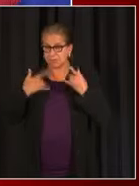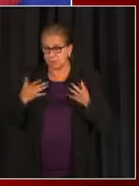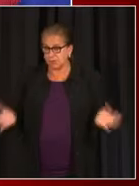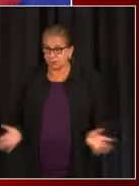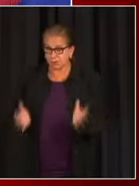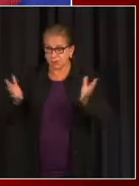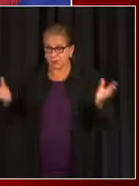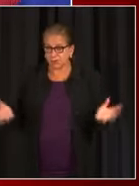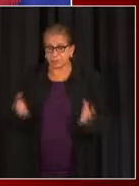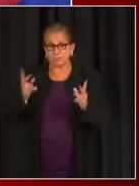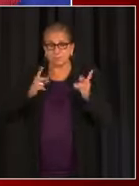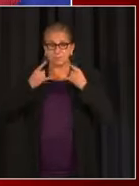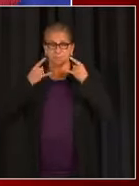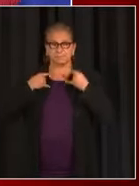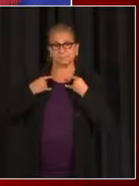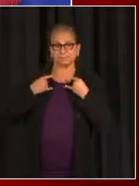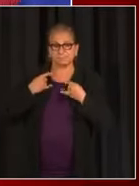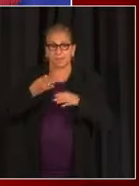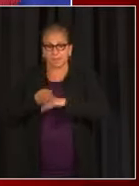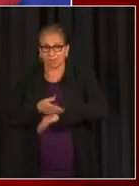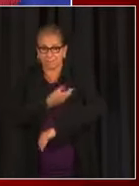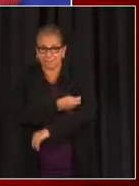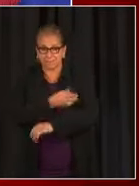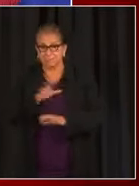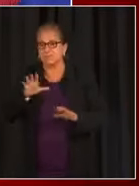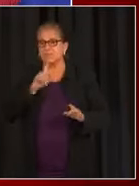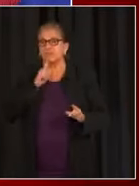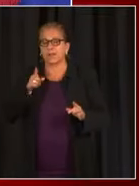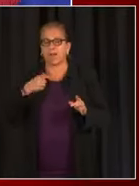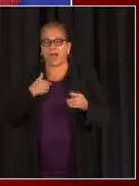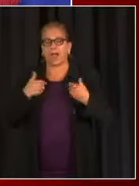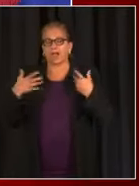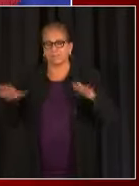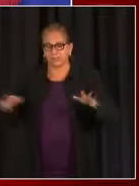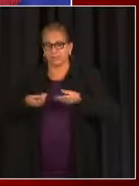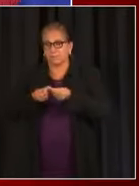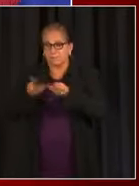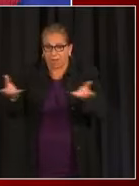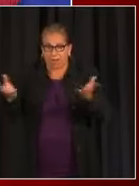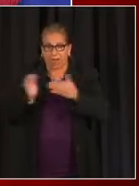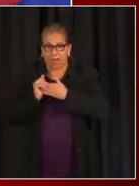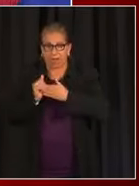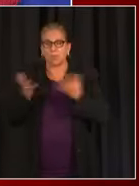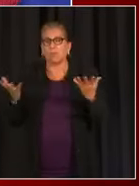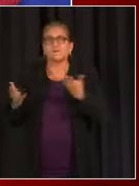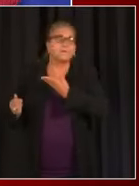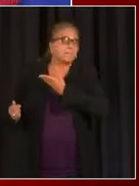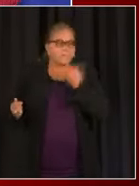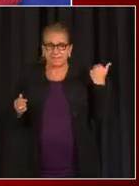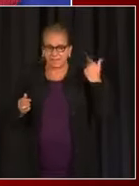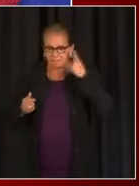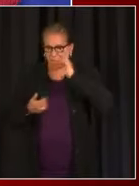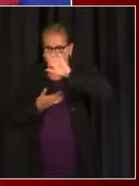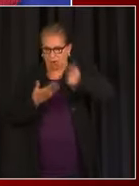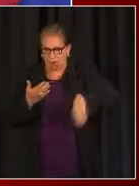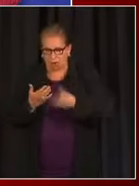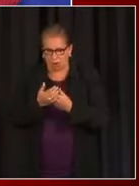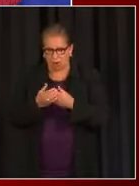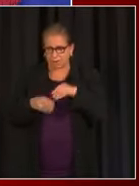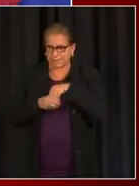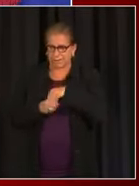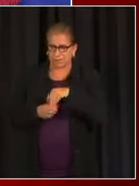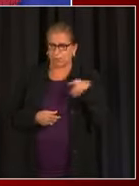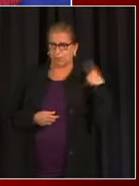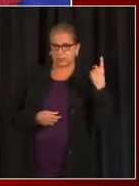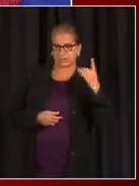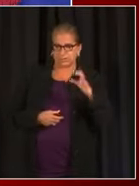to do the things that are best for the city, and that means going in with masks. Now, one thing that I've